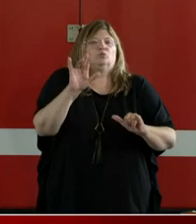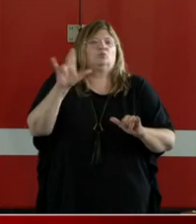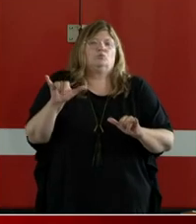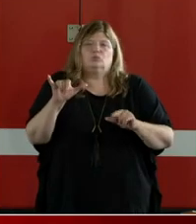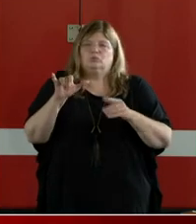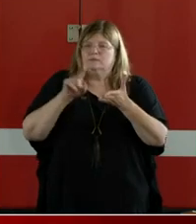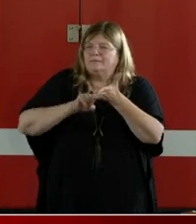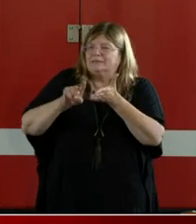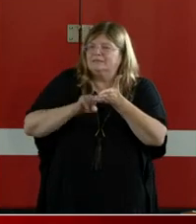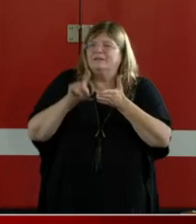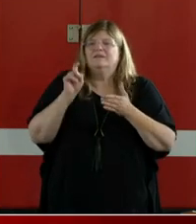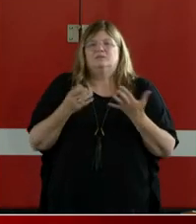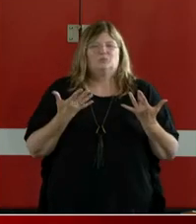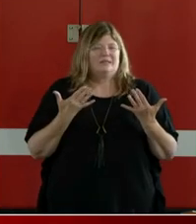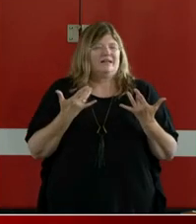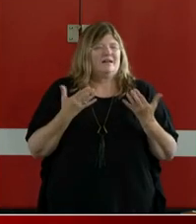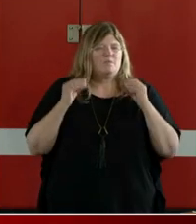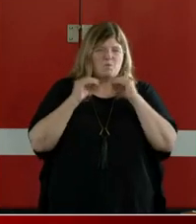to proceed.